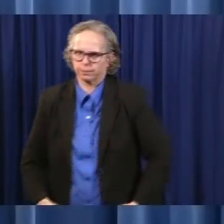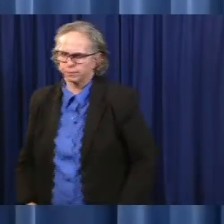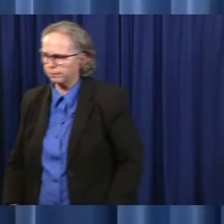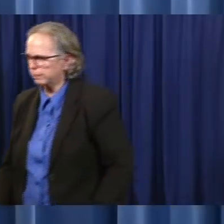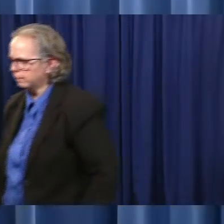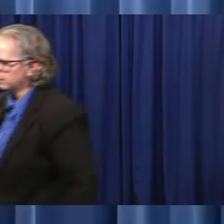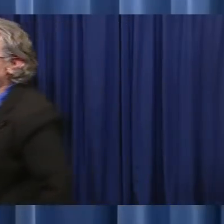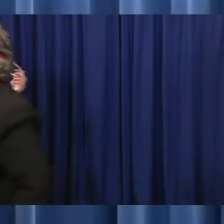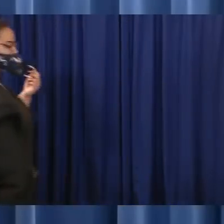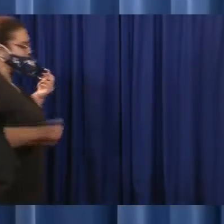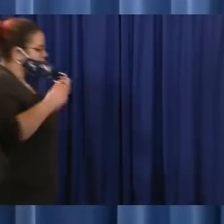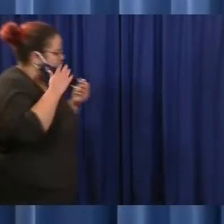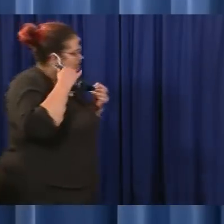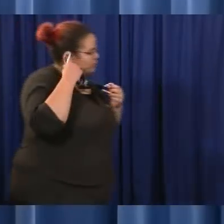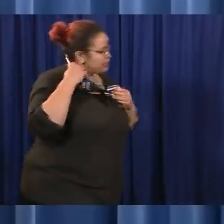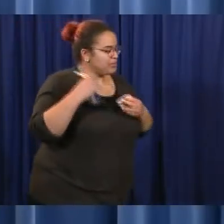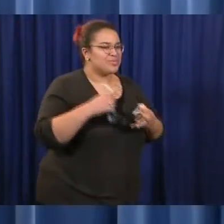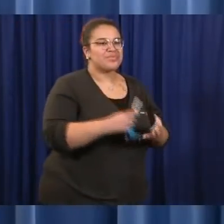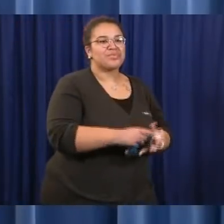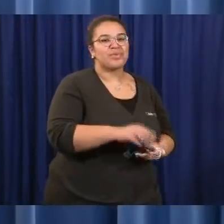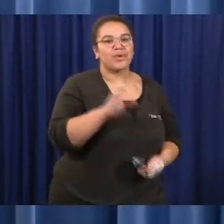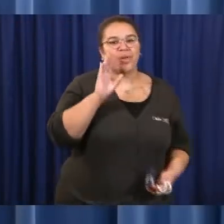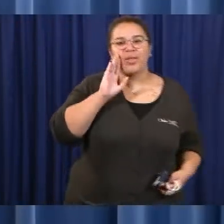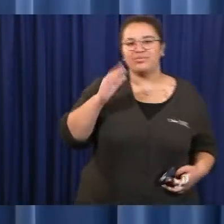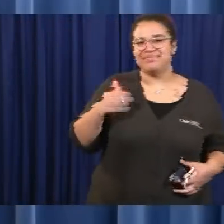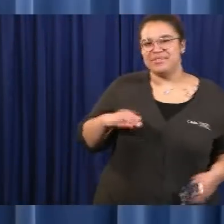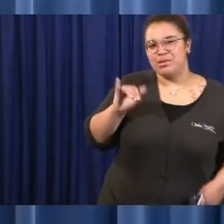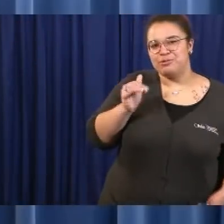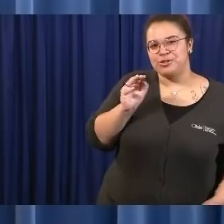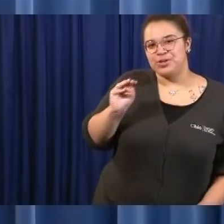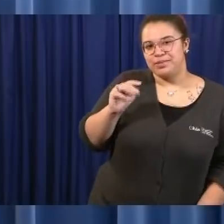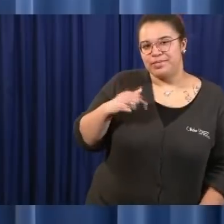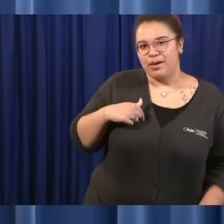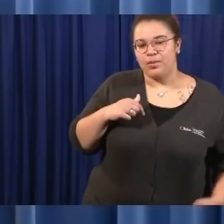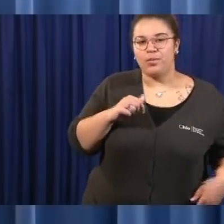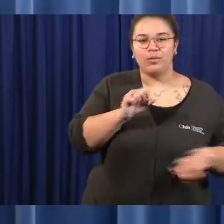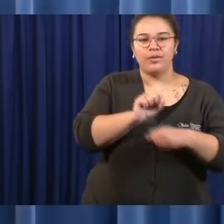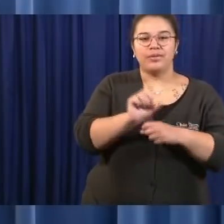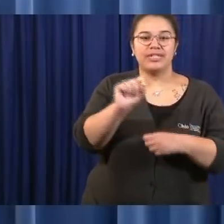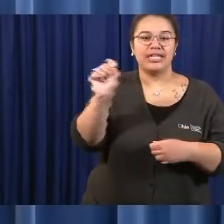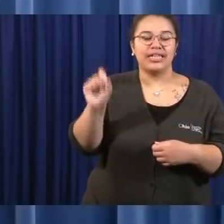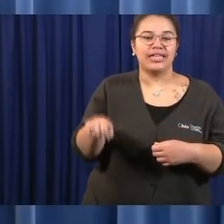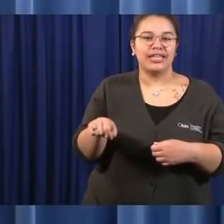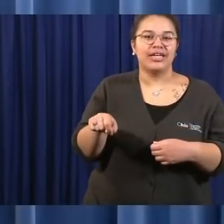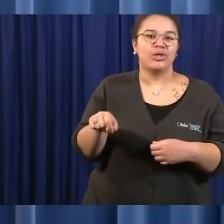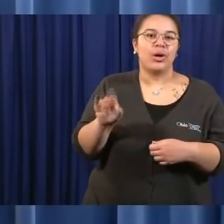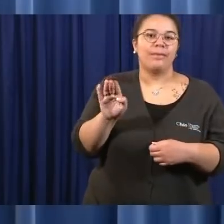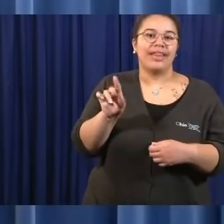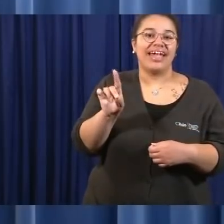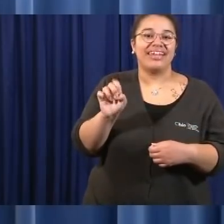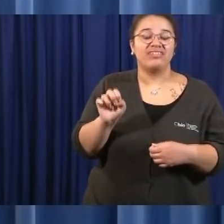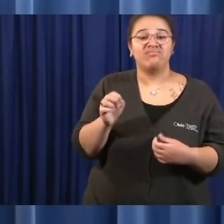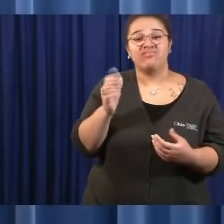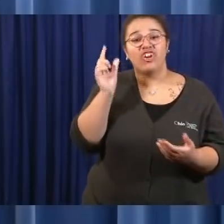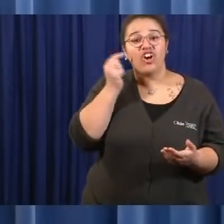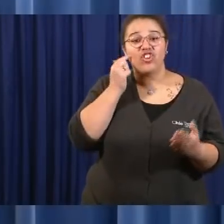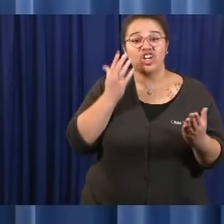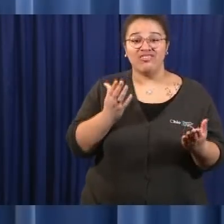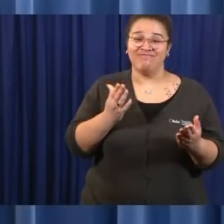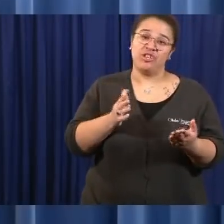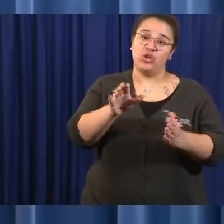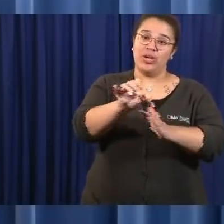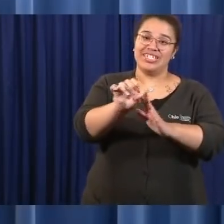Hello, Governor. Jim Province with the Toledo Blade. Governor, you didn't give your State of the State address this year, at least not